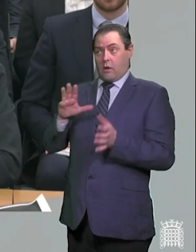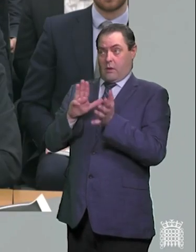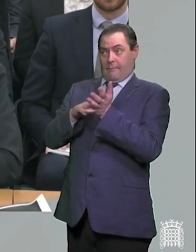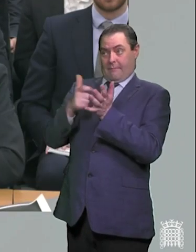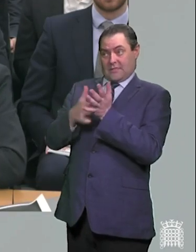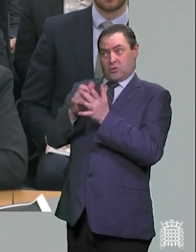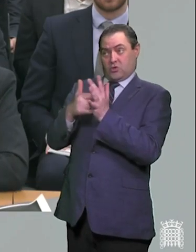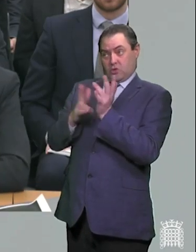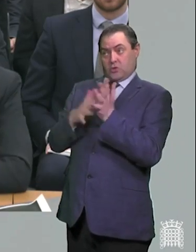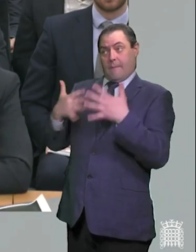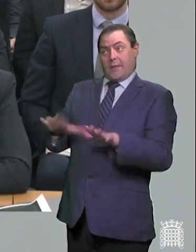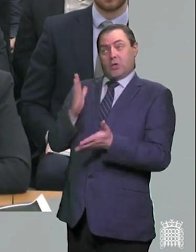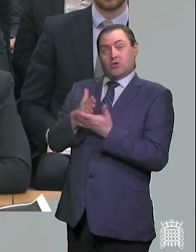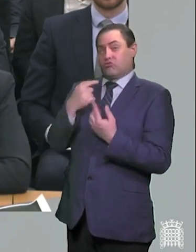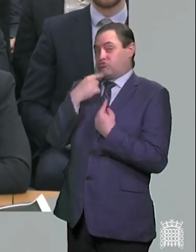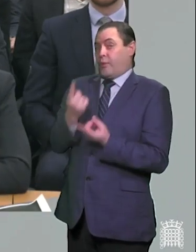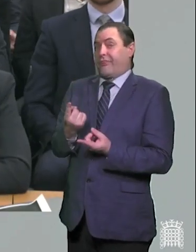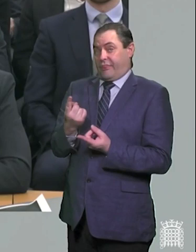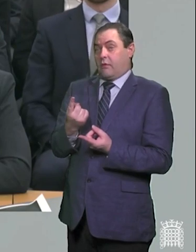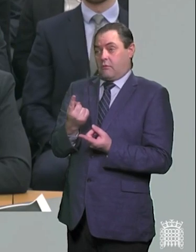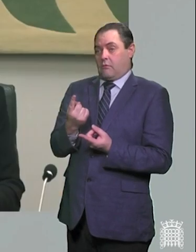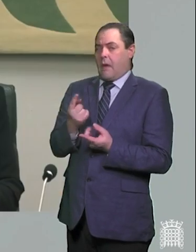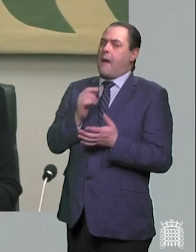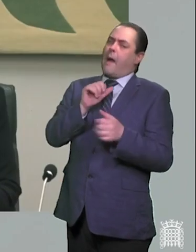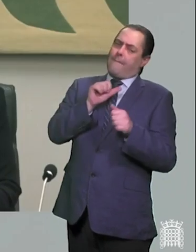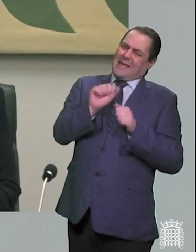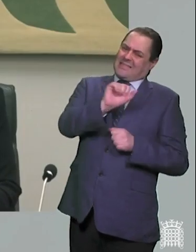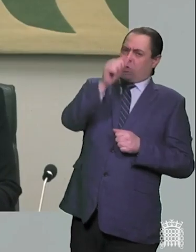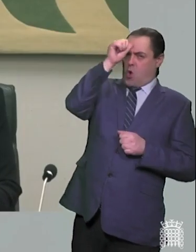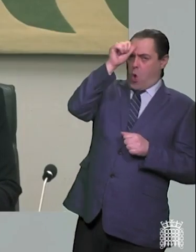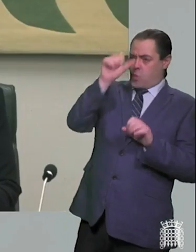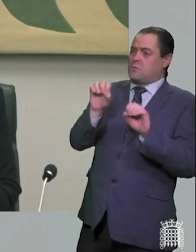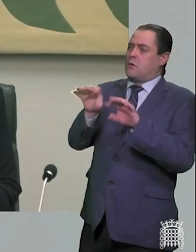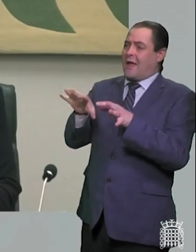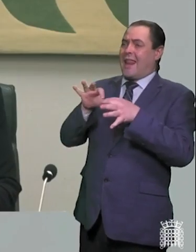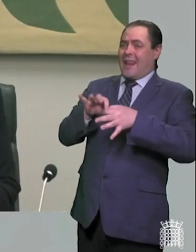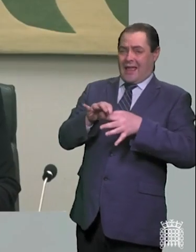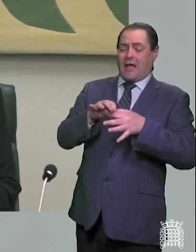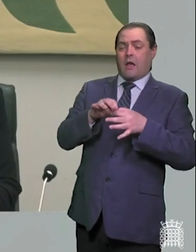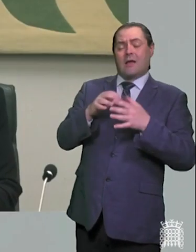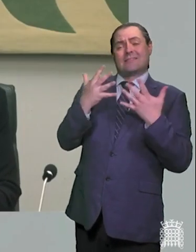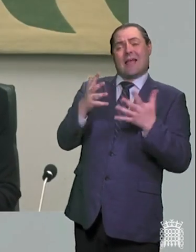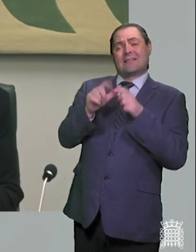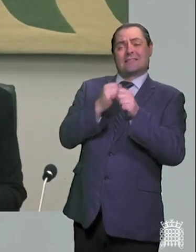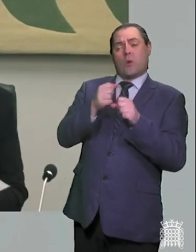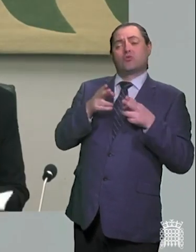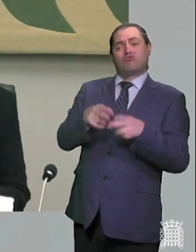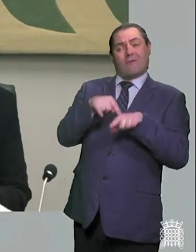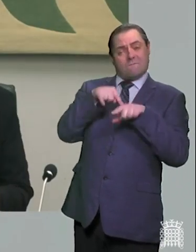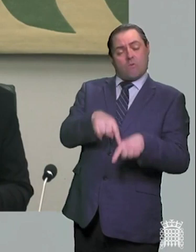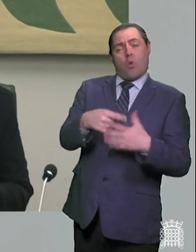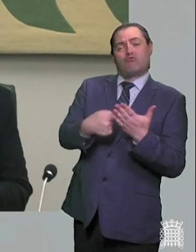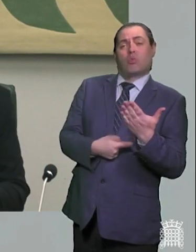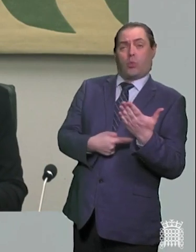the truth to Parliament to the best of his knowledge about number 10's compliance with those COVID rules and